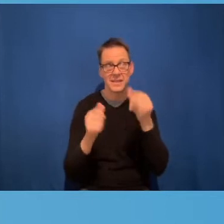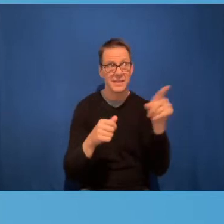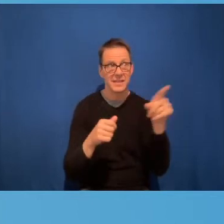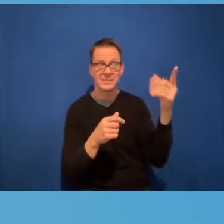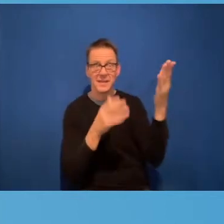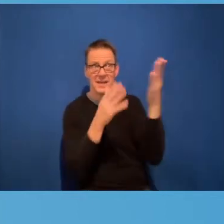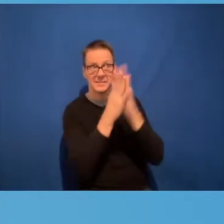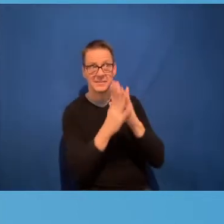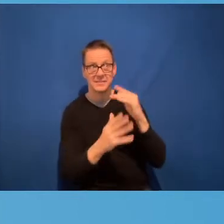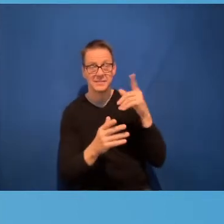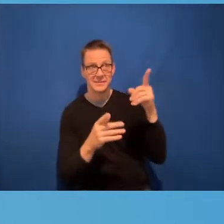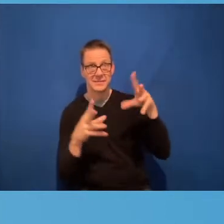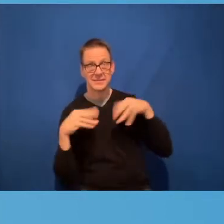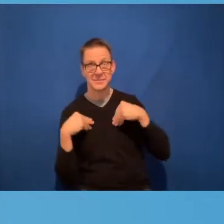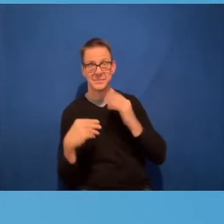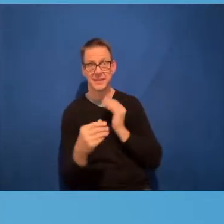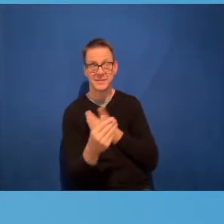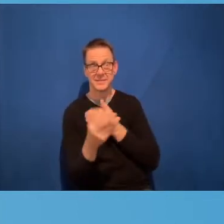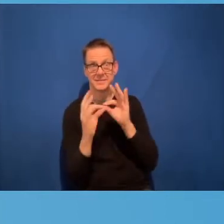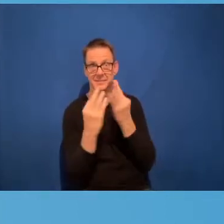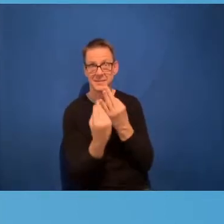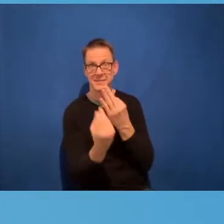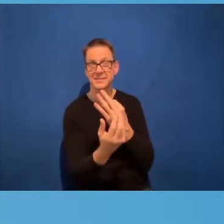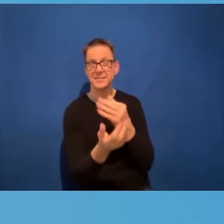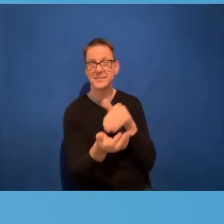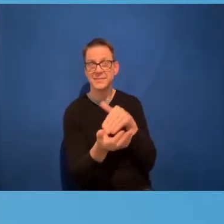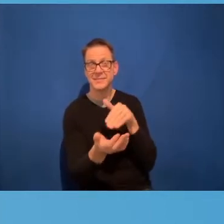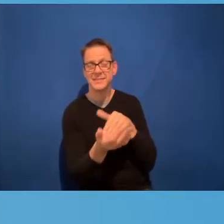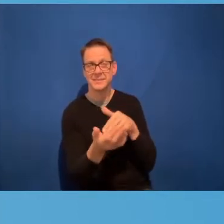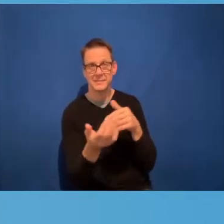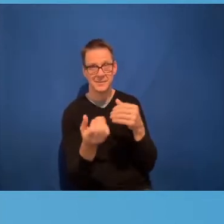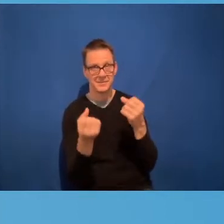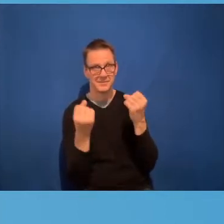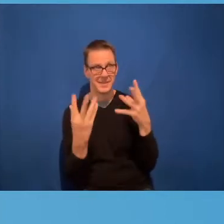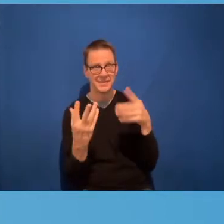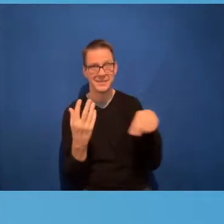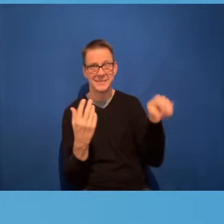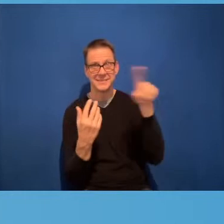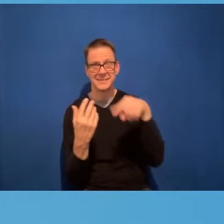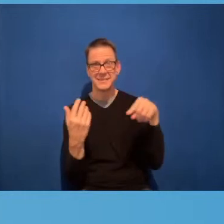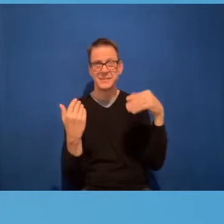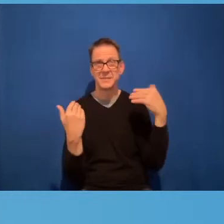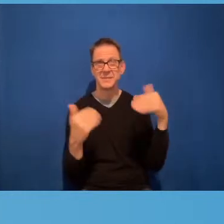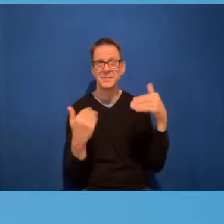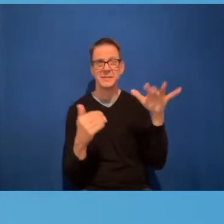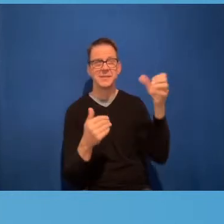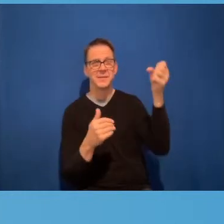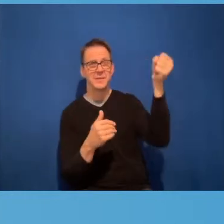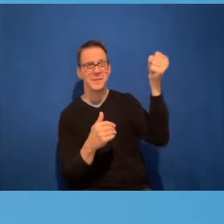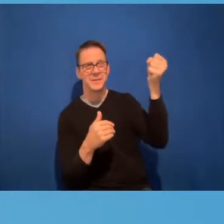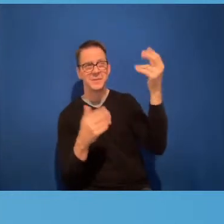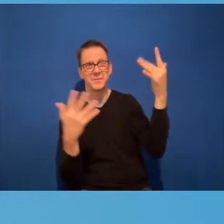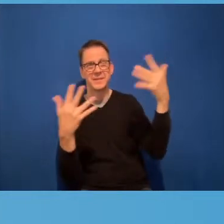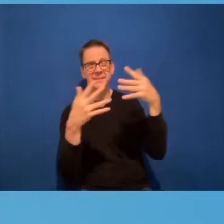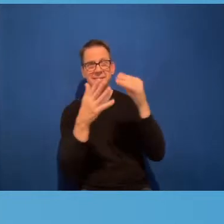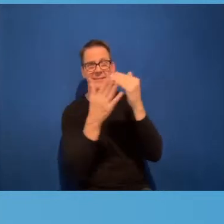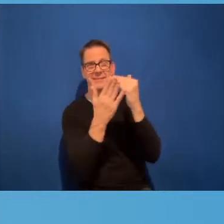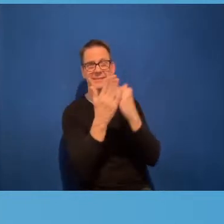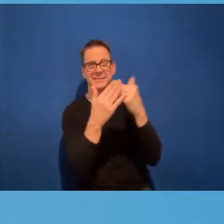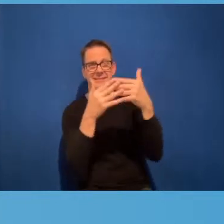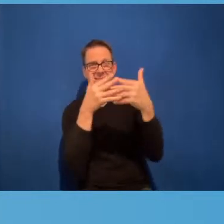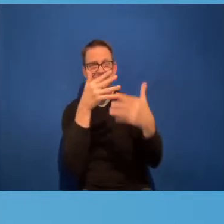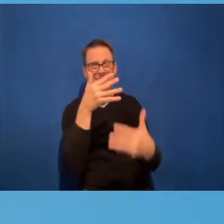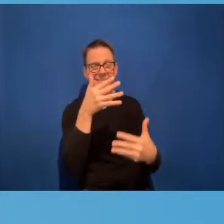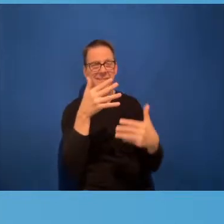that patient? And a lot of patients had held off on different things, and now they not only have, say, several